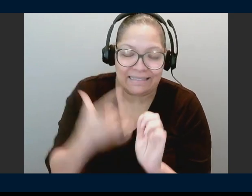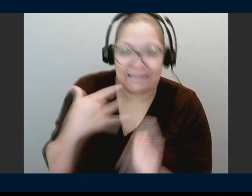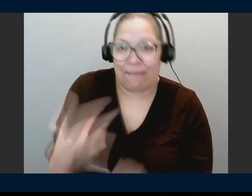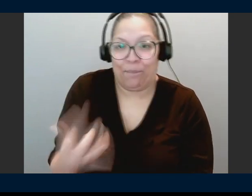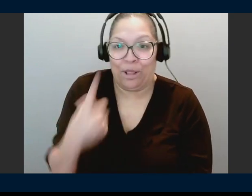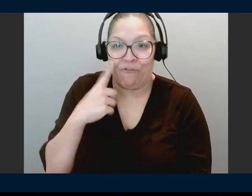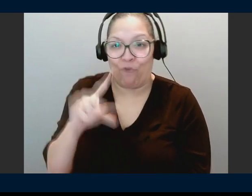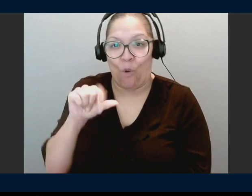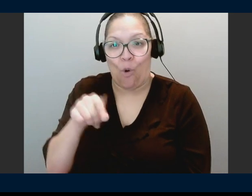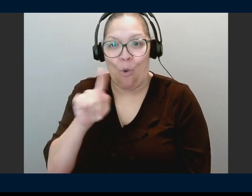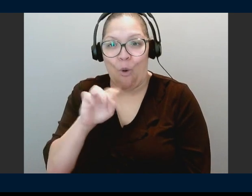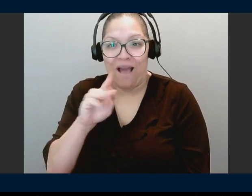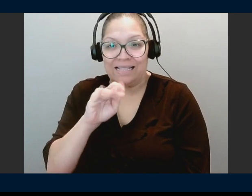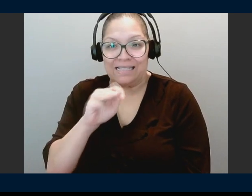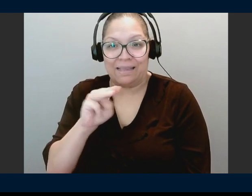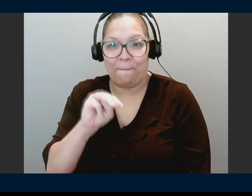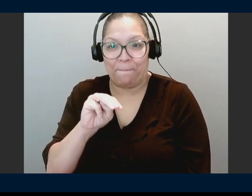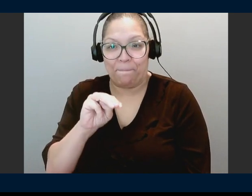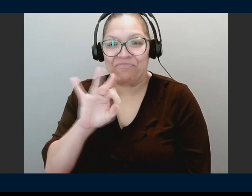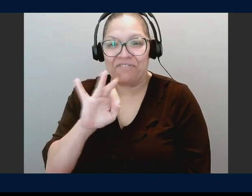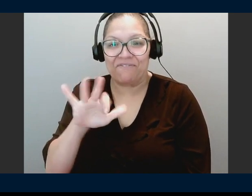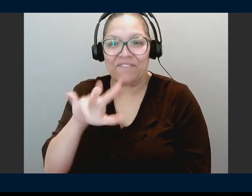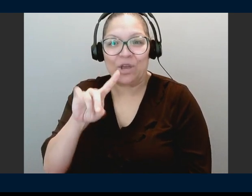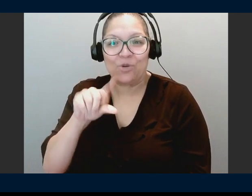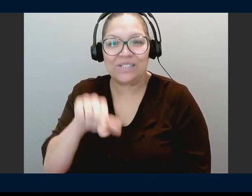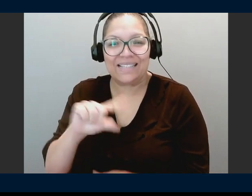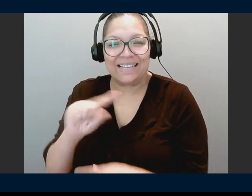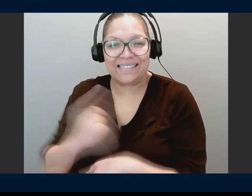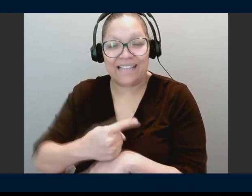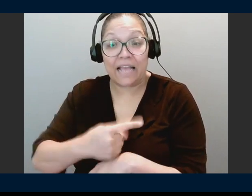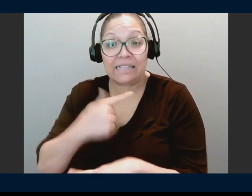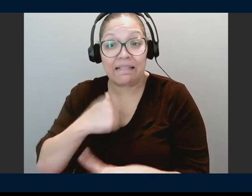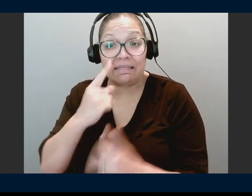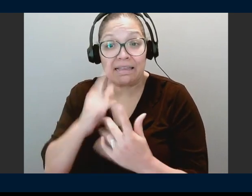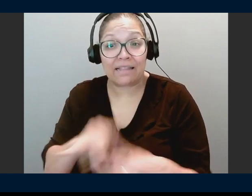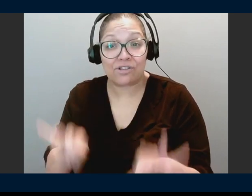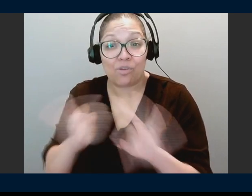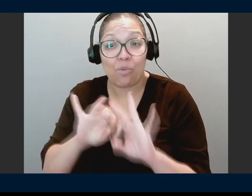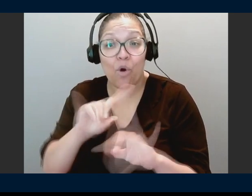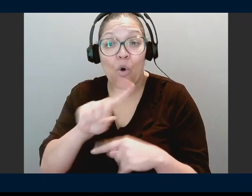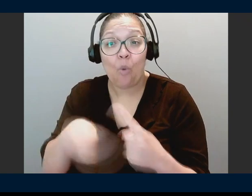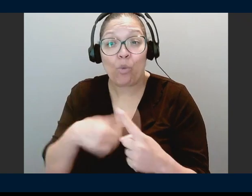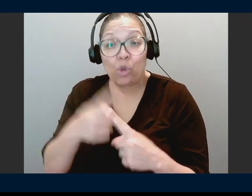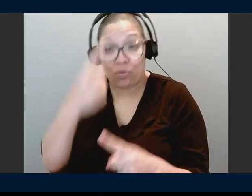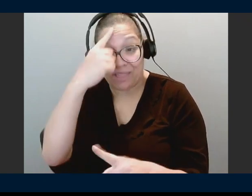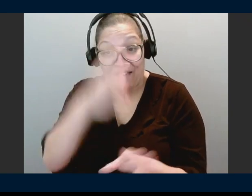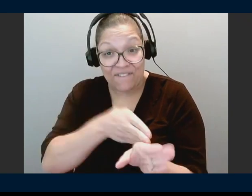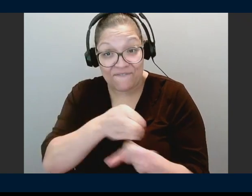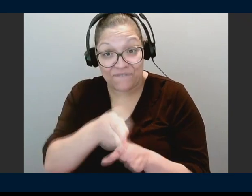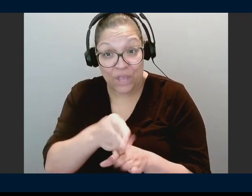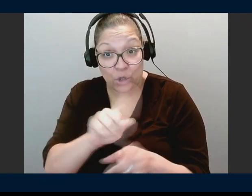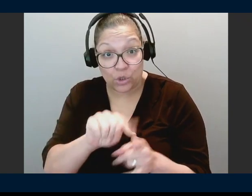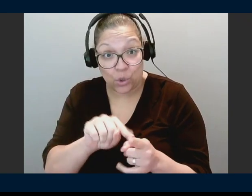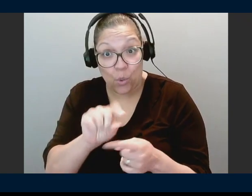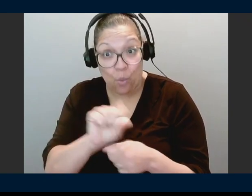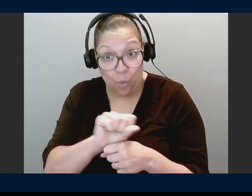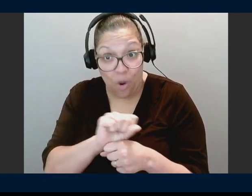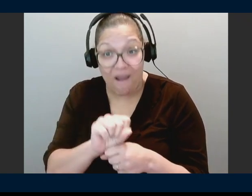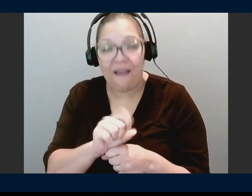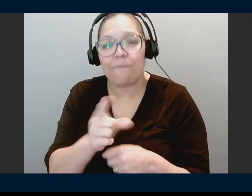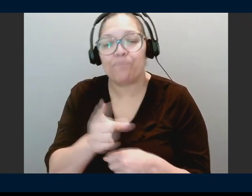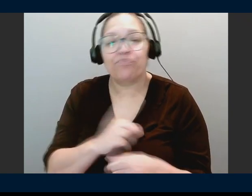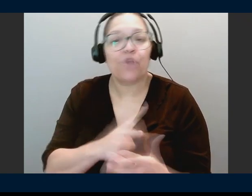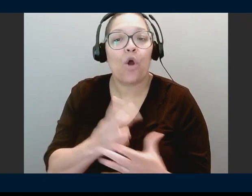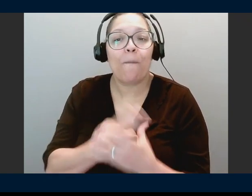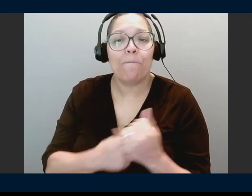I think that's something that's important is to, when thinking about fields to work in, is to both be